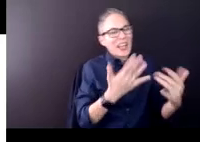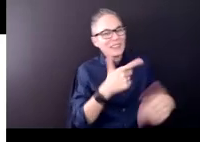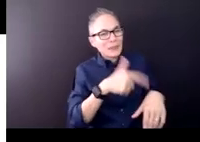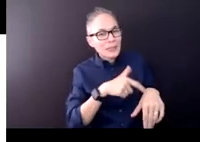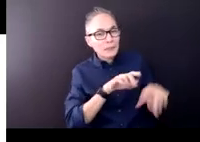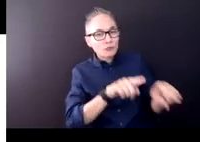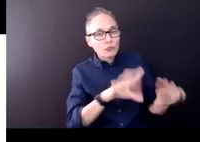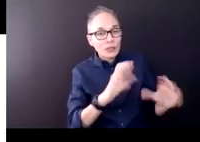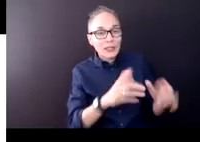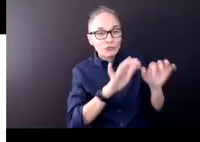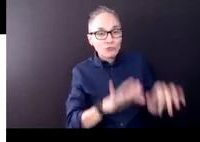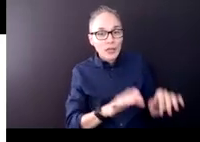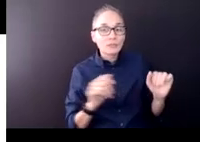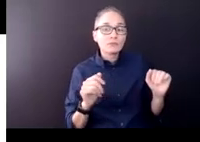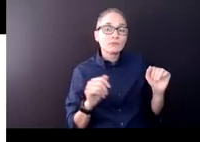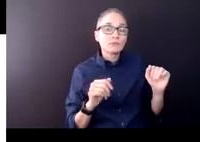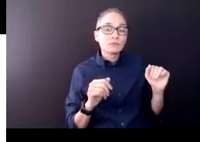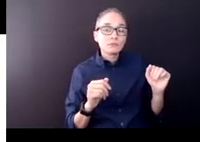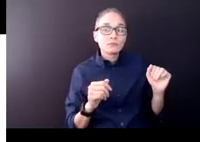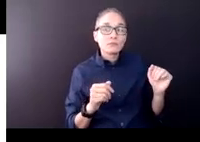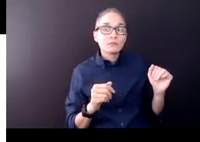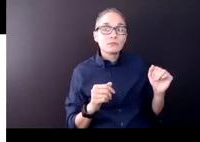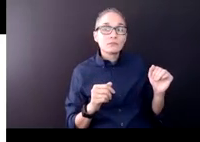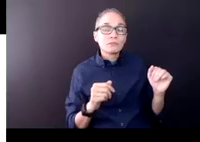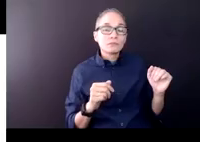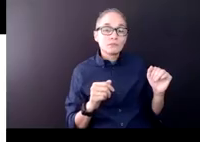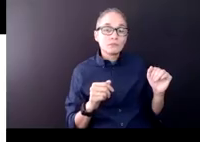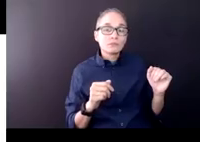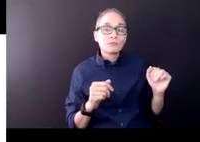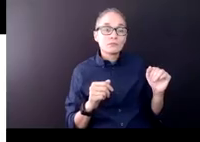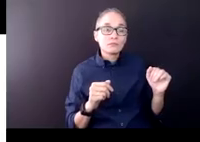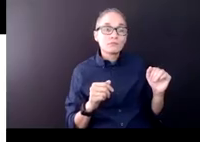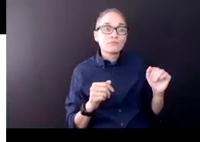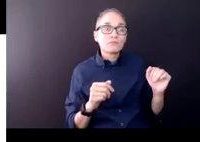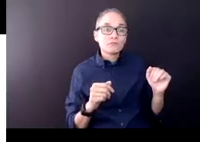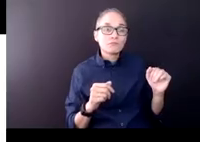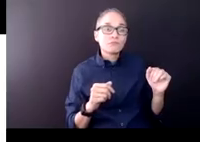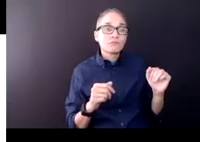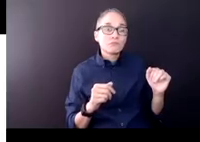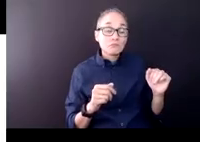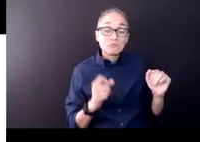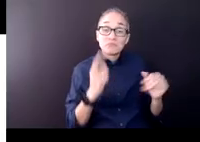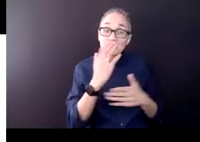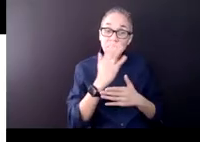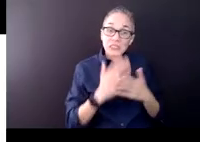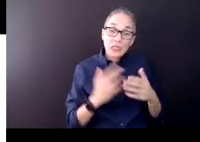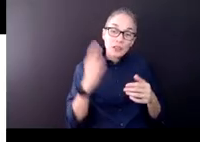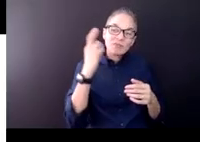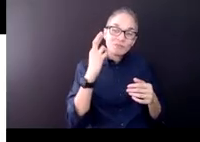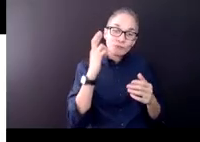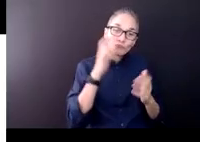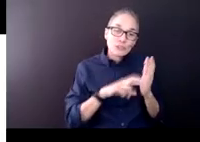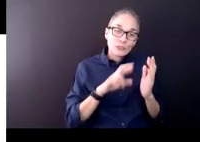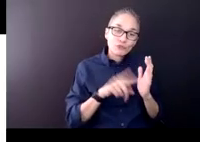class now to write their work, and so. And there's some research that shows